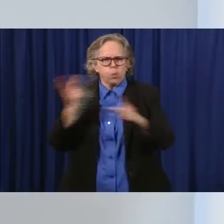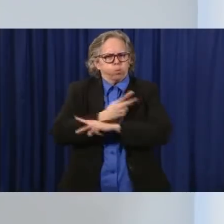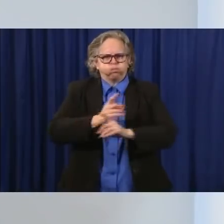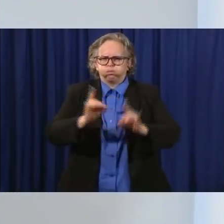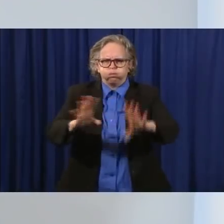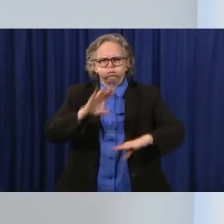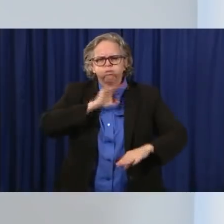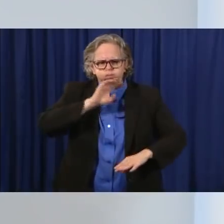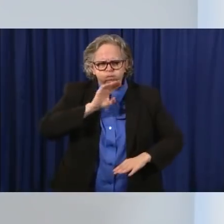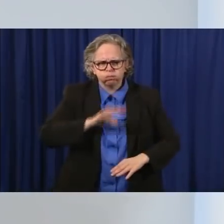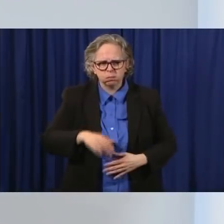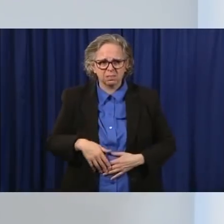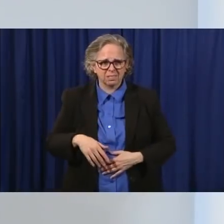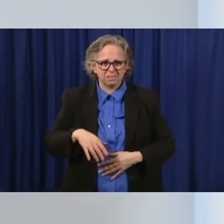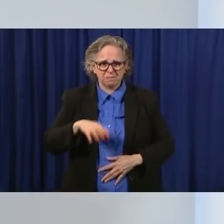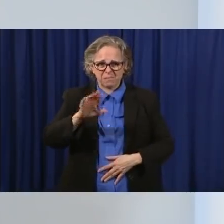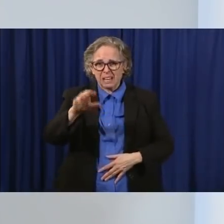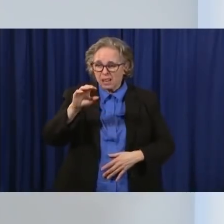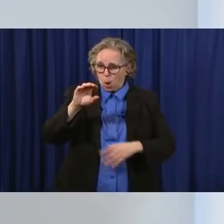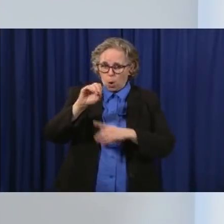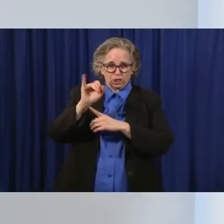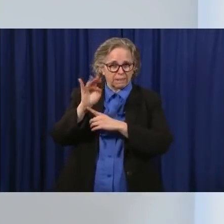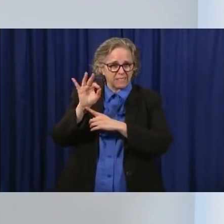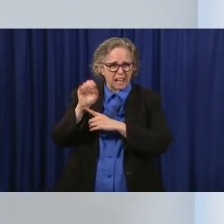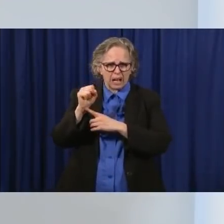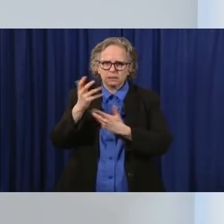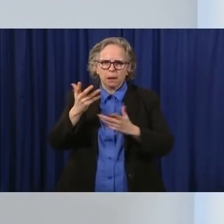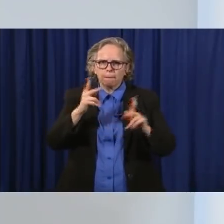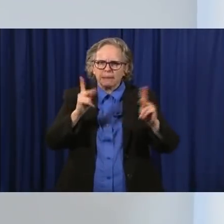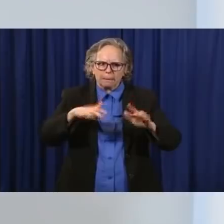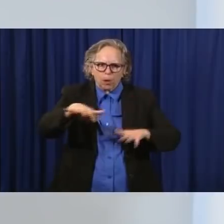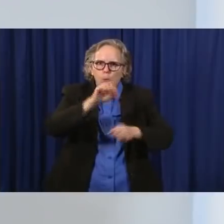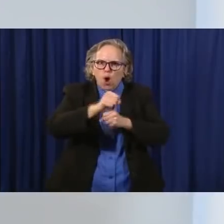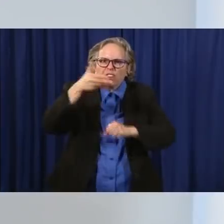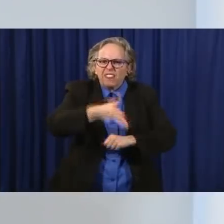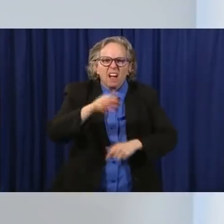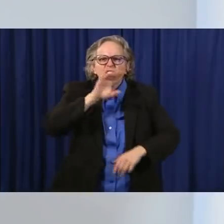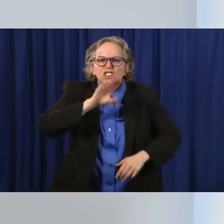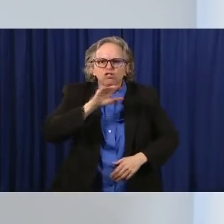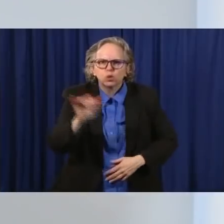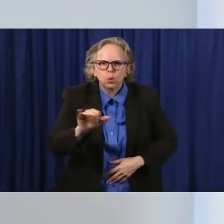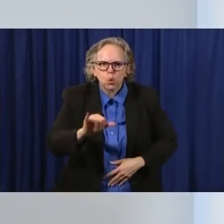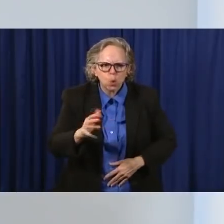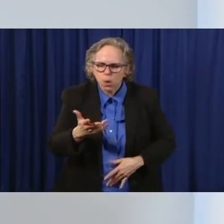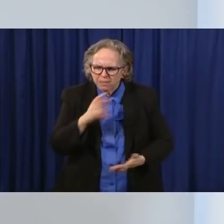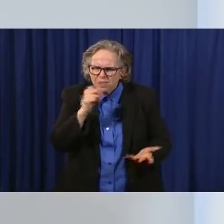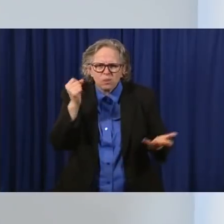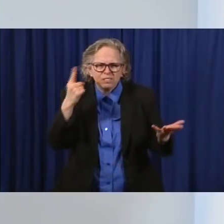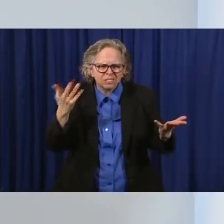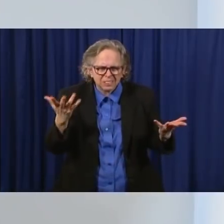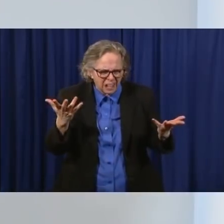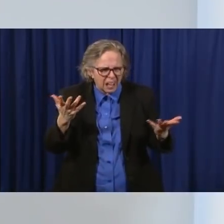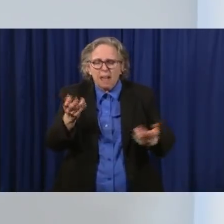that's important that everyone know that. The people who work there, they get it. They get the uncertainty. They get the